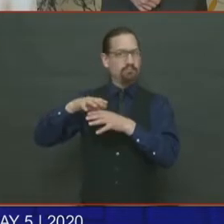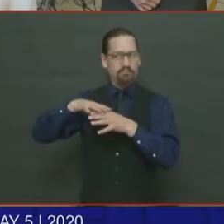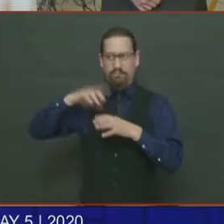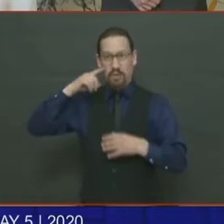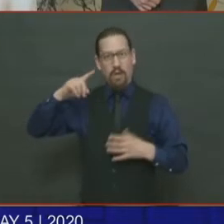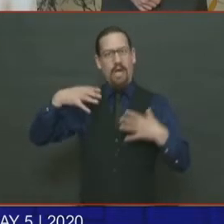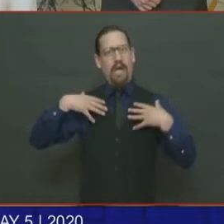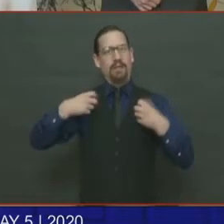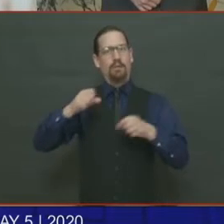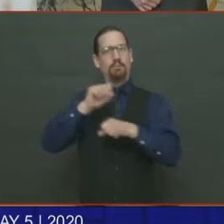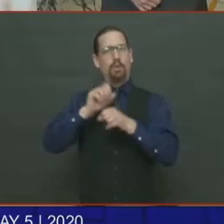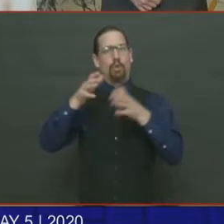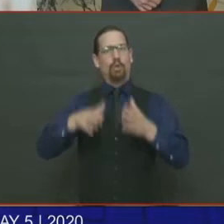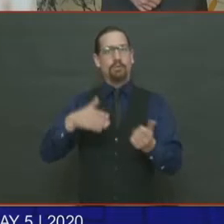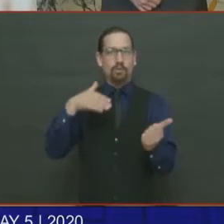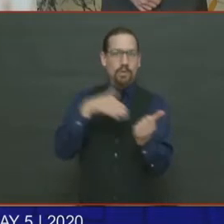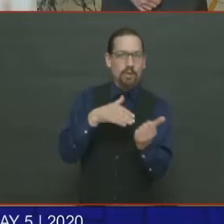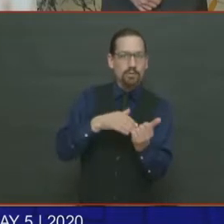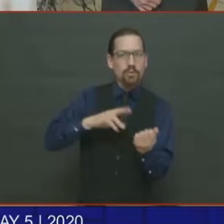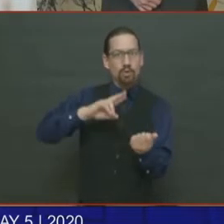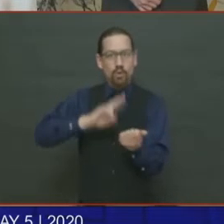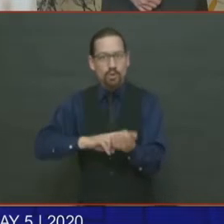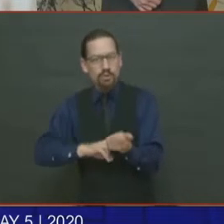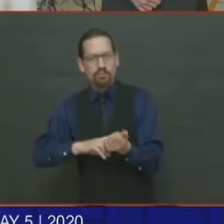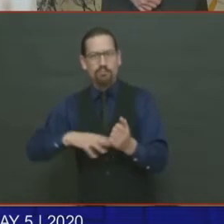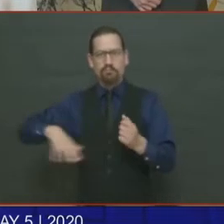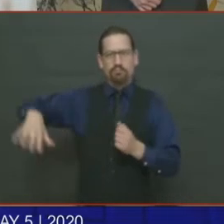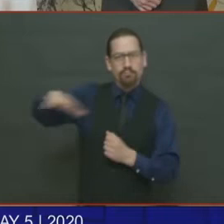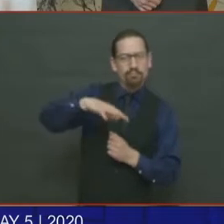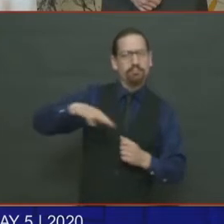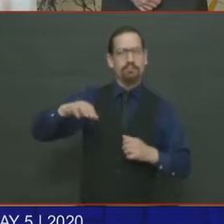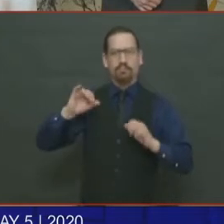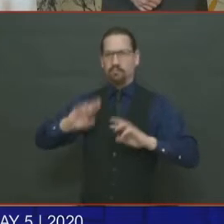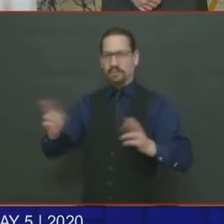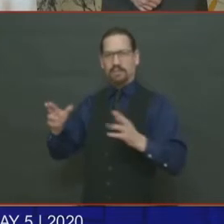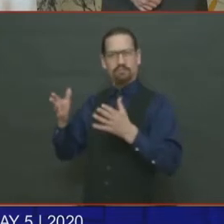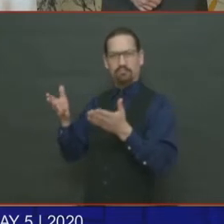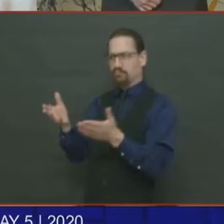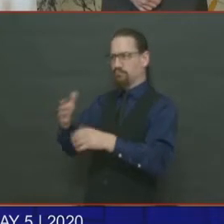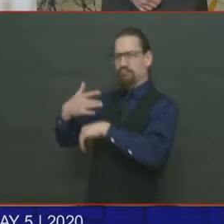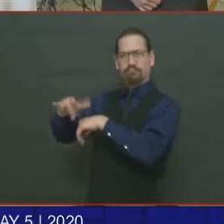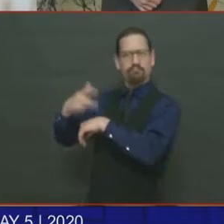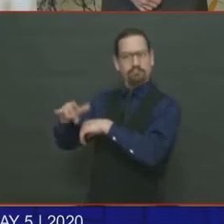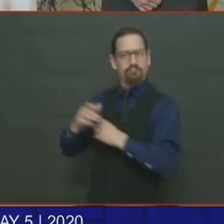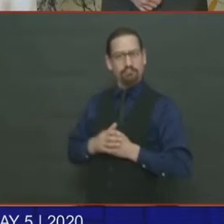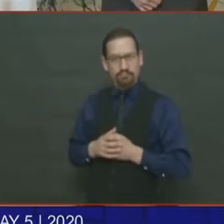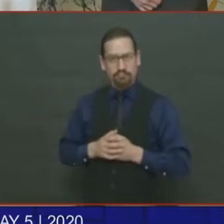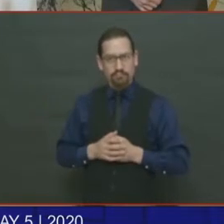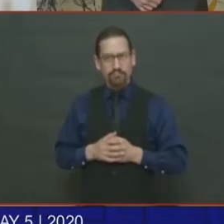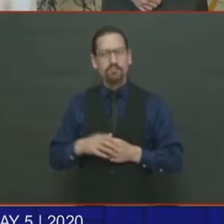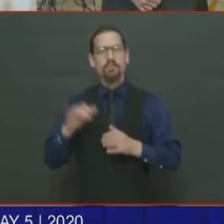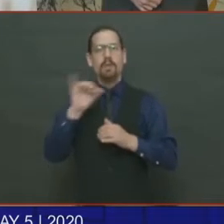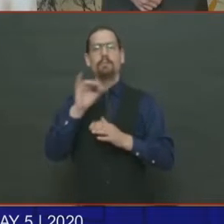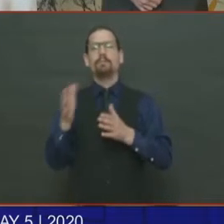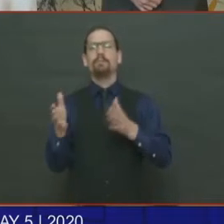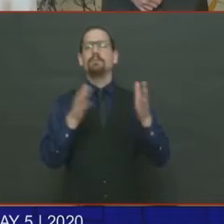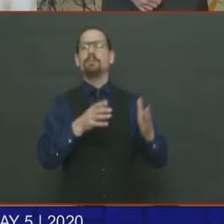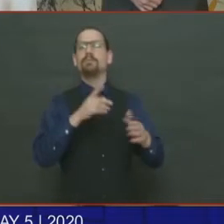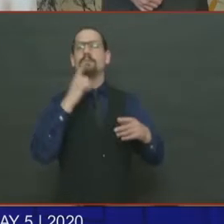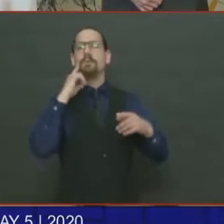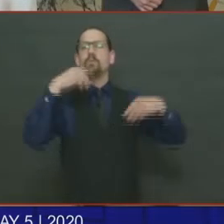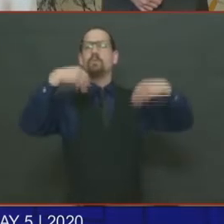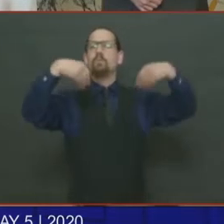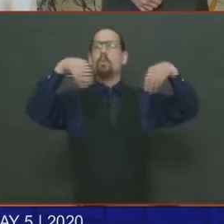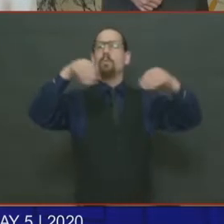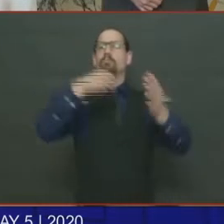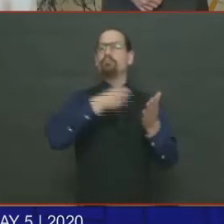with big box stores and local retailers to bring their businesses online and increase curbside pickup and delivery. We've